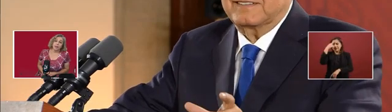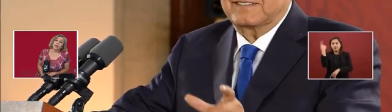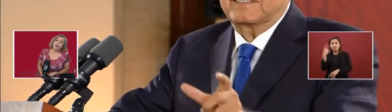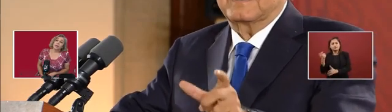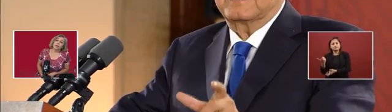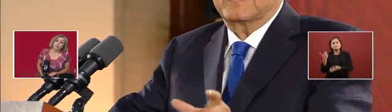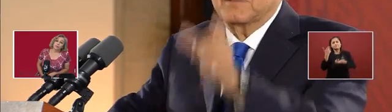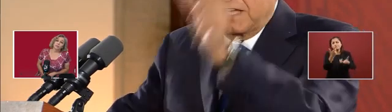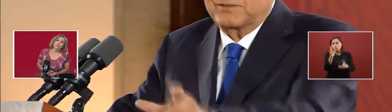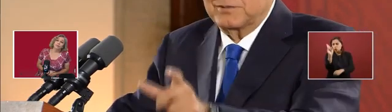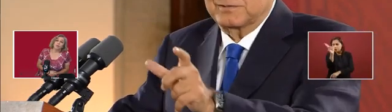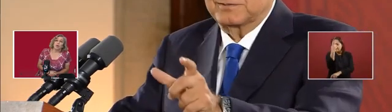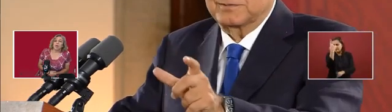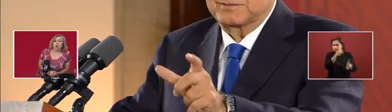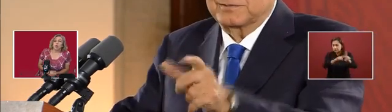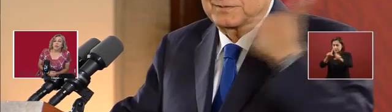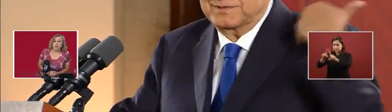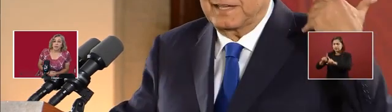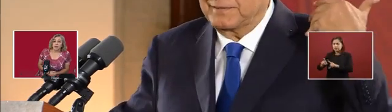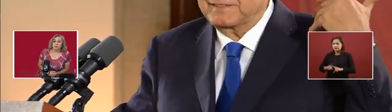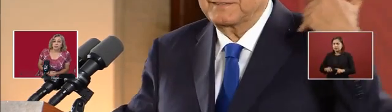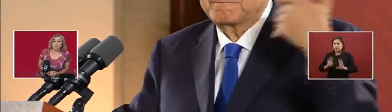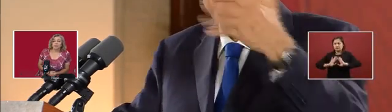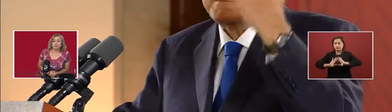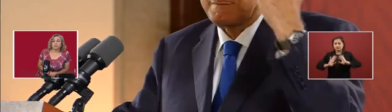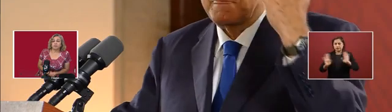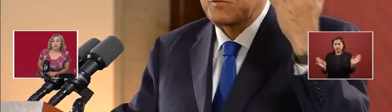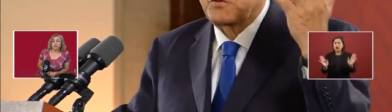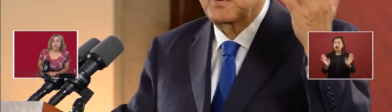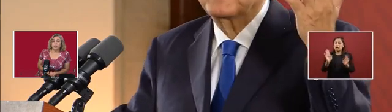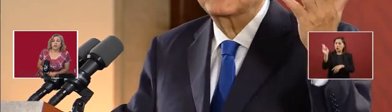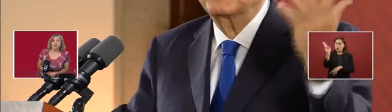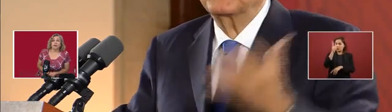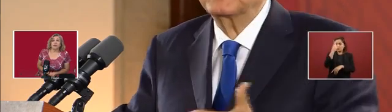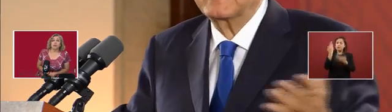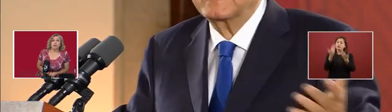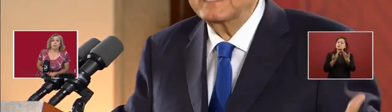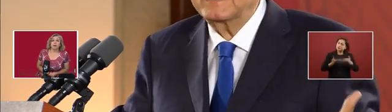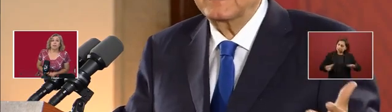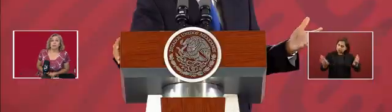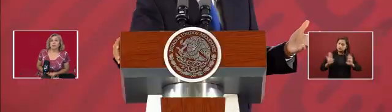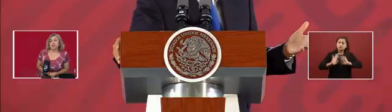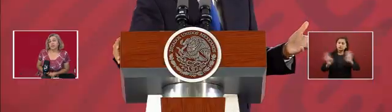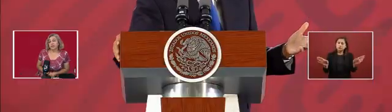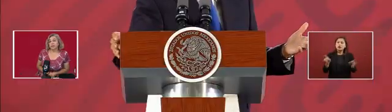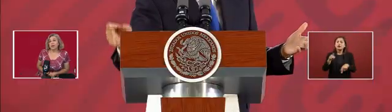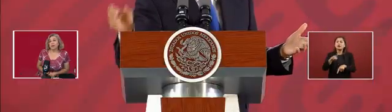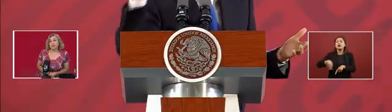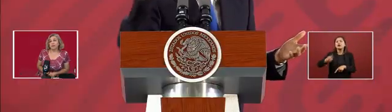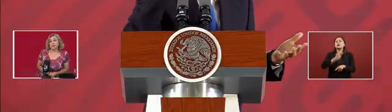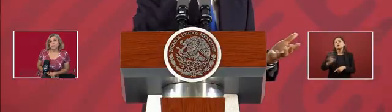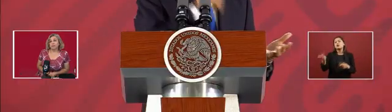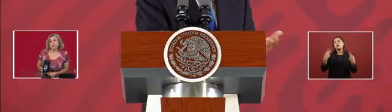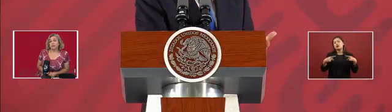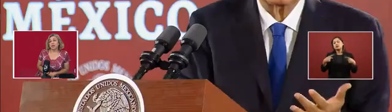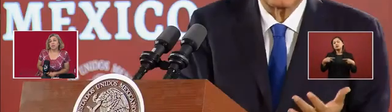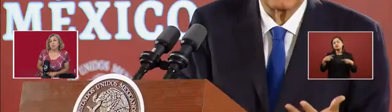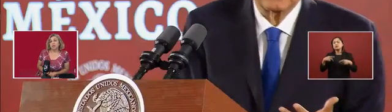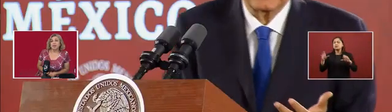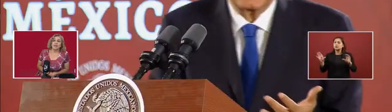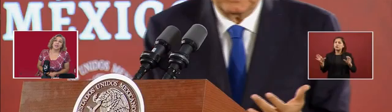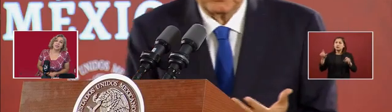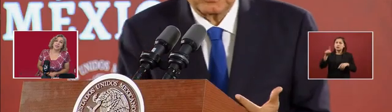if they formalize it, it would be better, Que se abran mesas so that they can open y tables se pueda atender and they can attend to